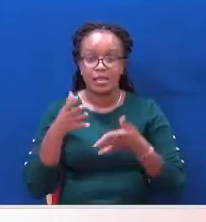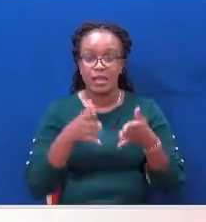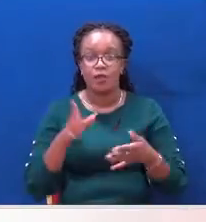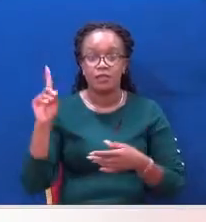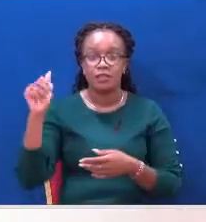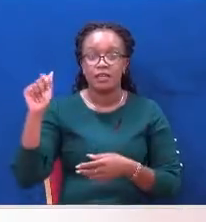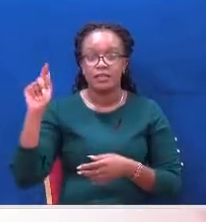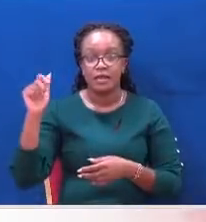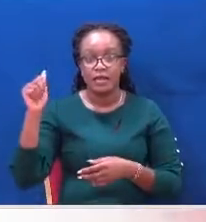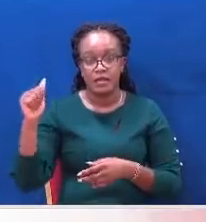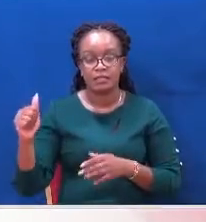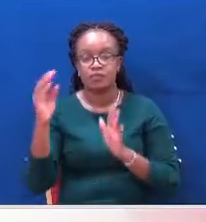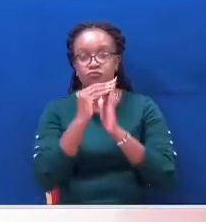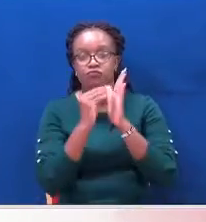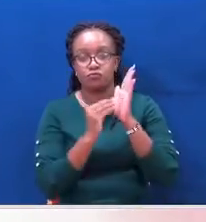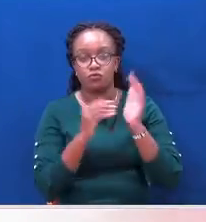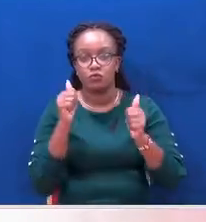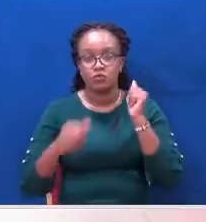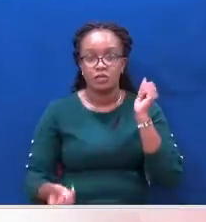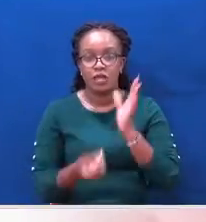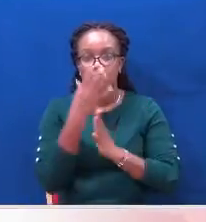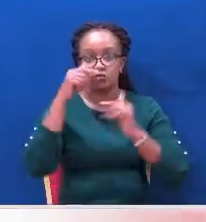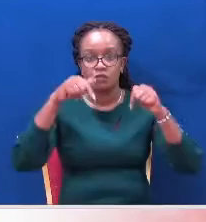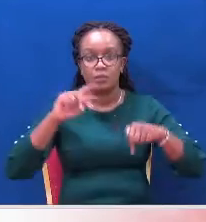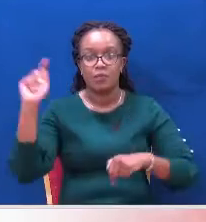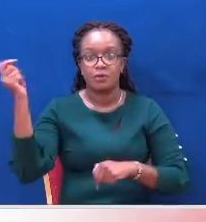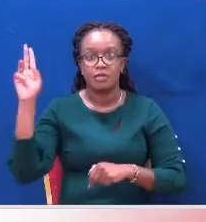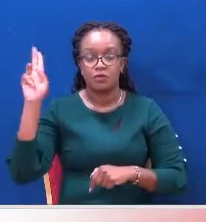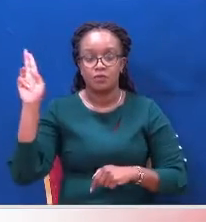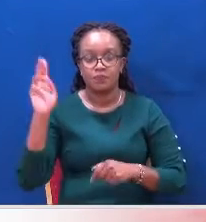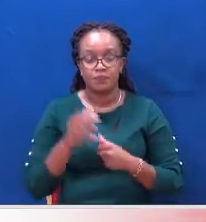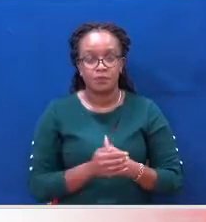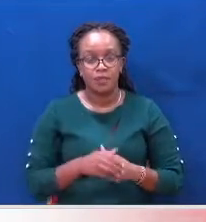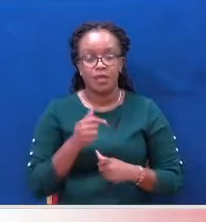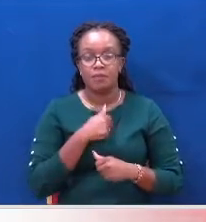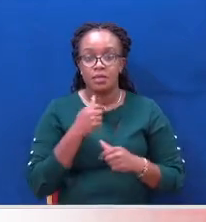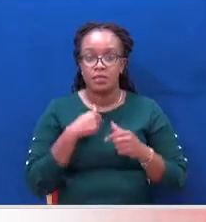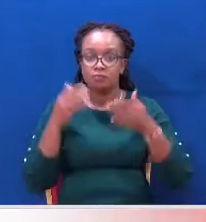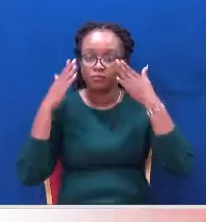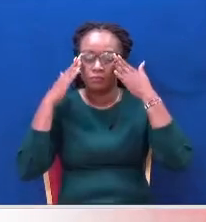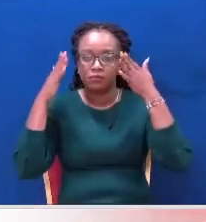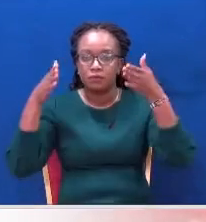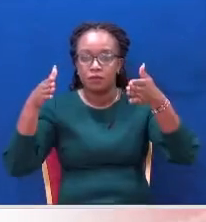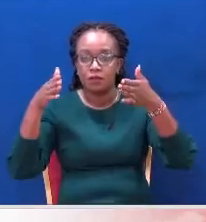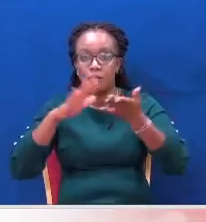was launched today by President Uhuru Kenyatta. I am very keen on securing job placement